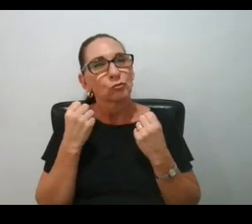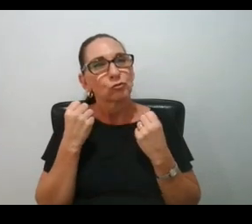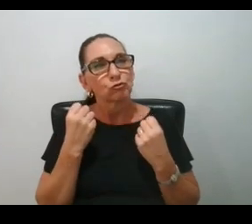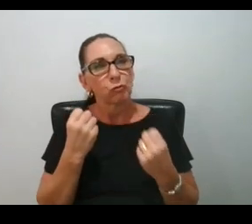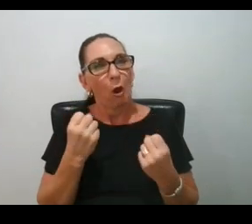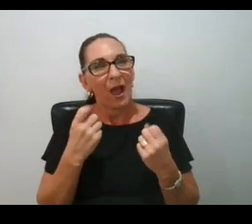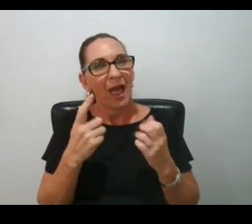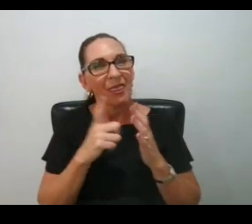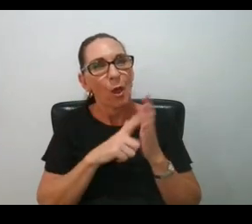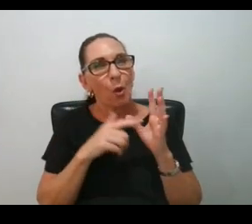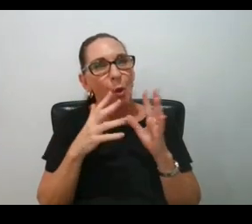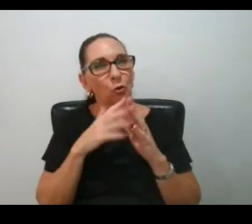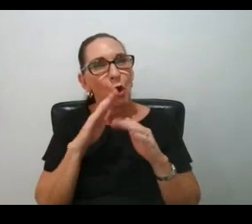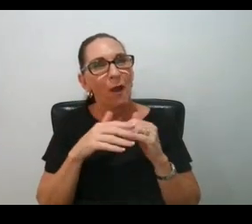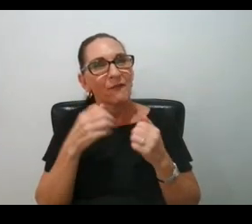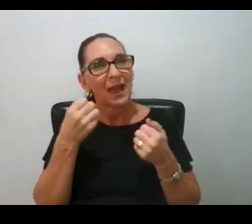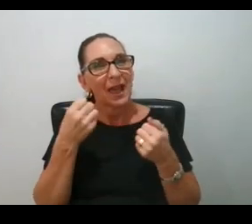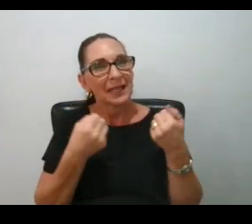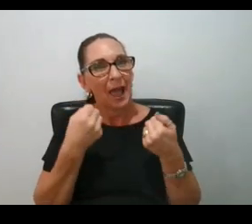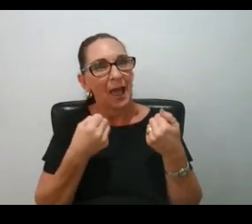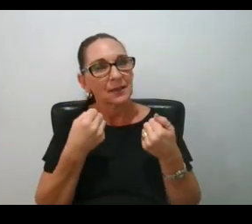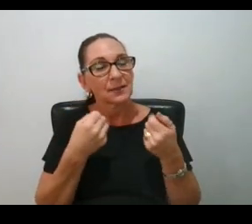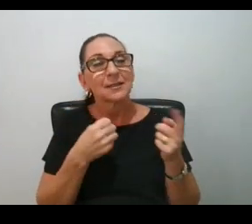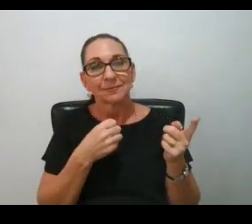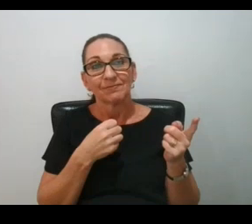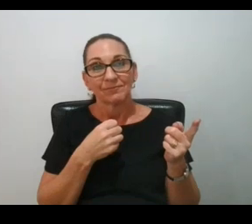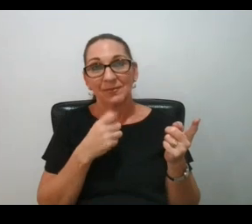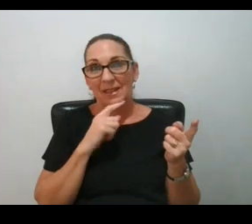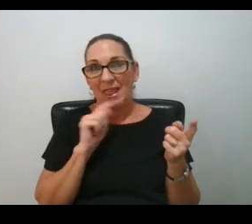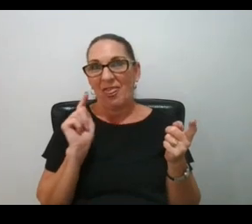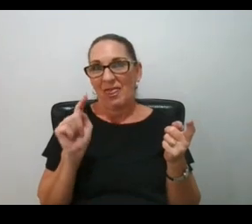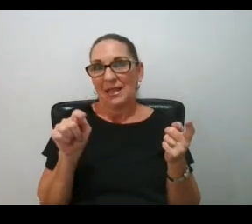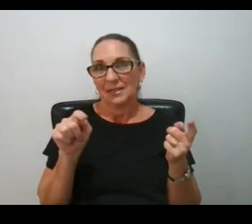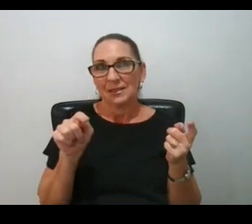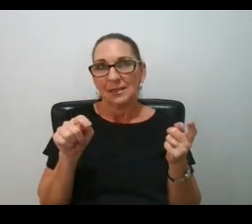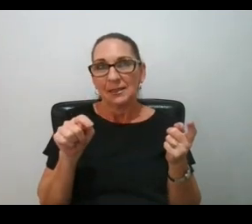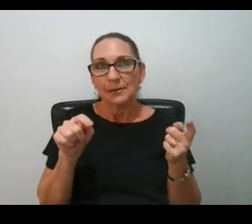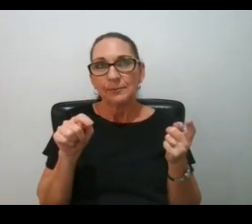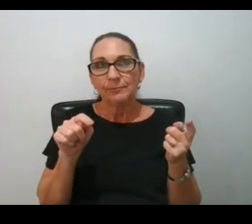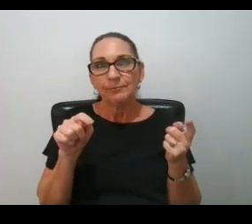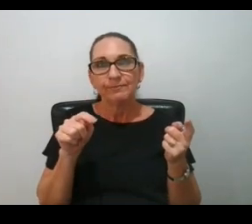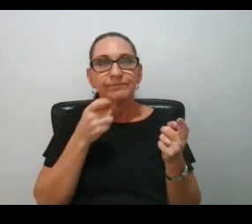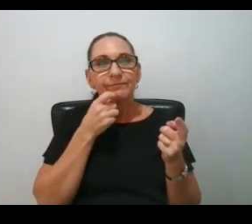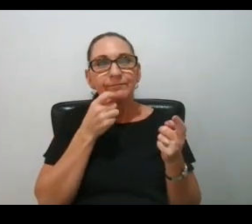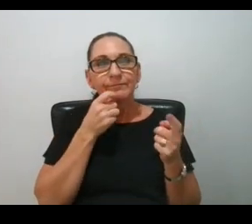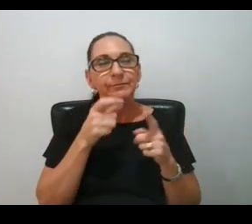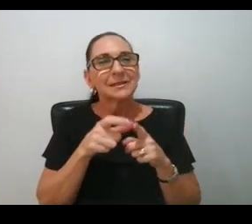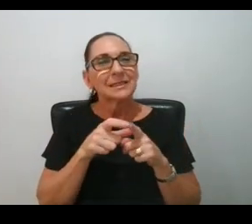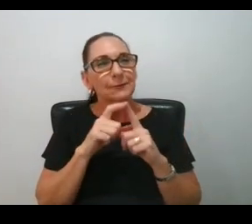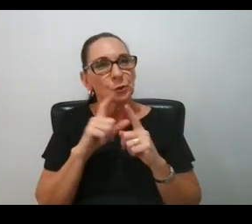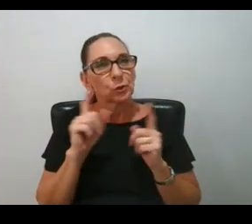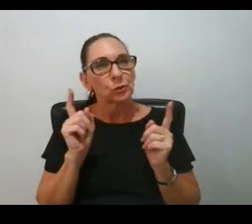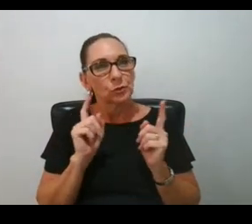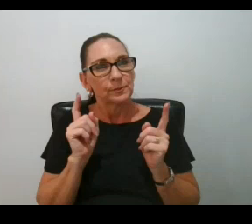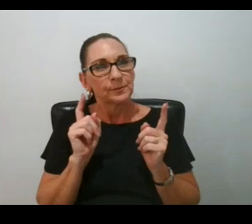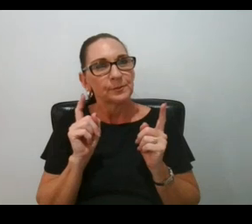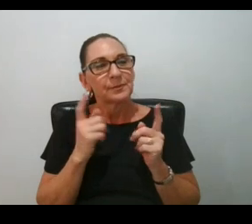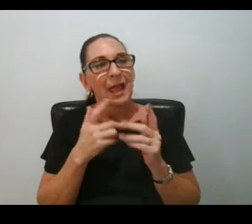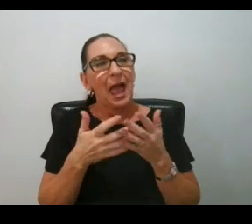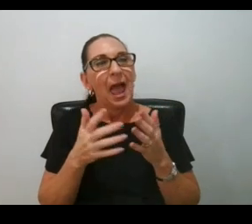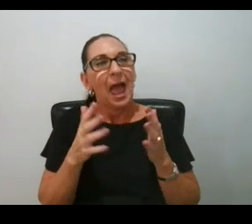Yeah, so yeah, I find that's what you rely on. Where it becomes a little tricky is how